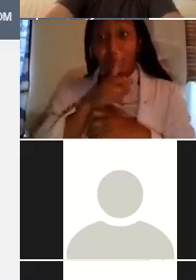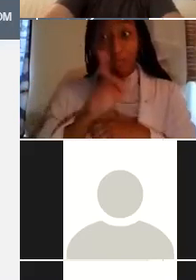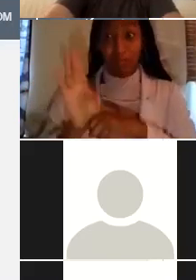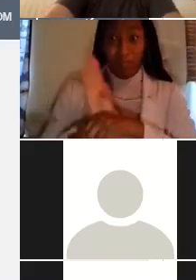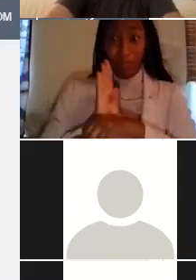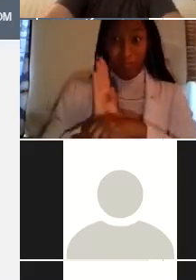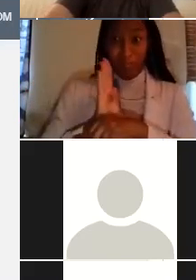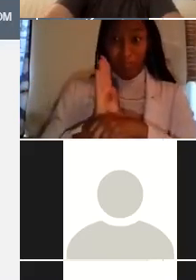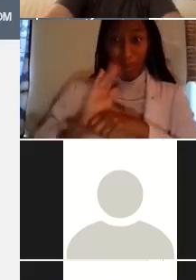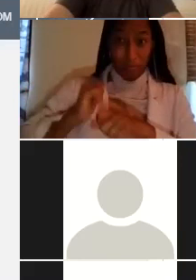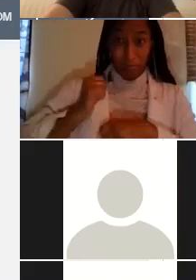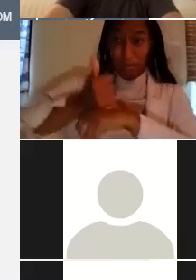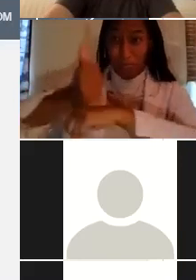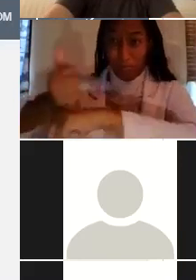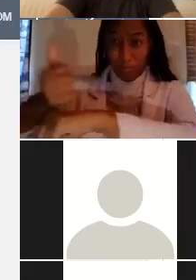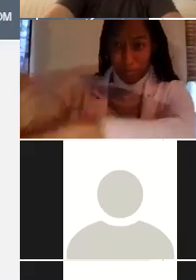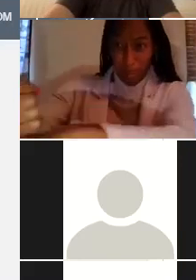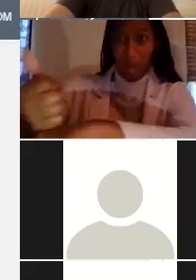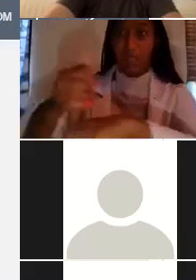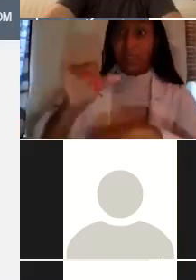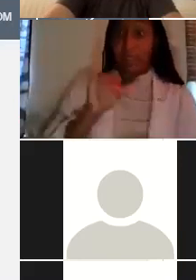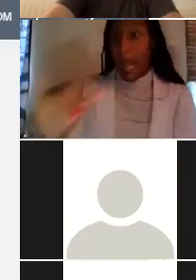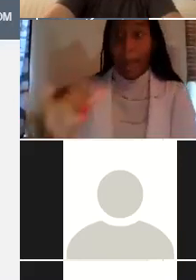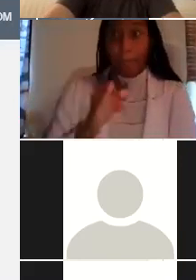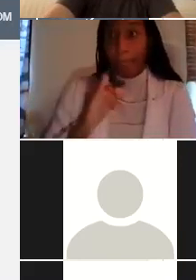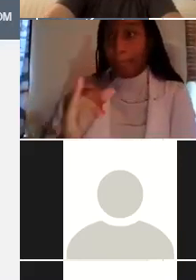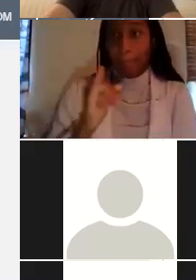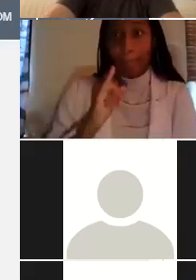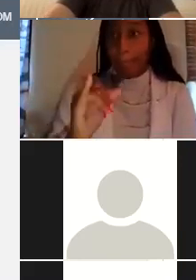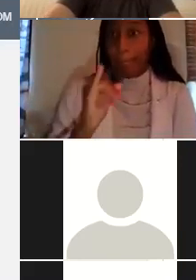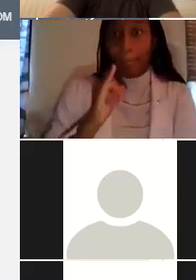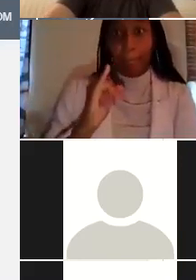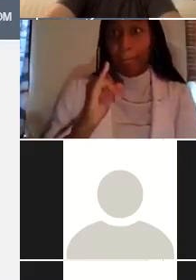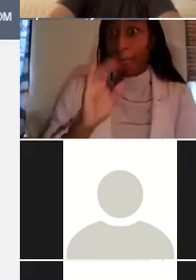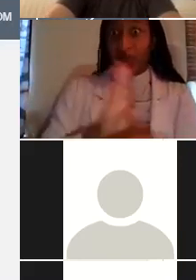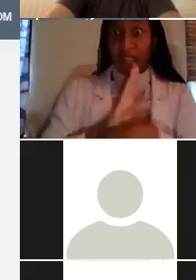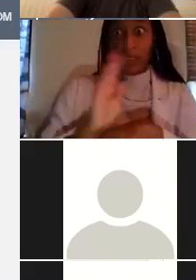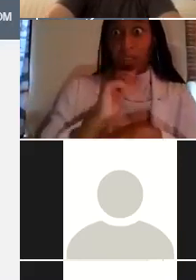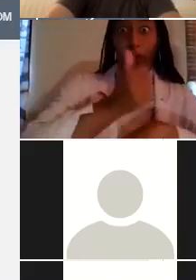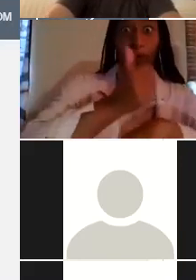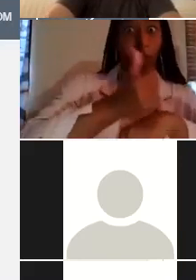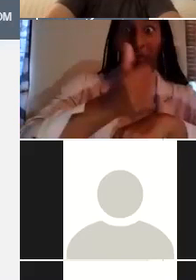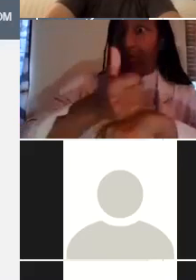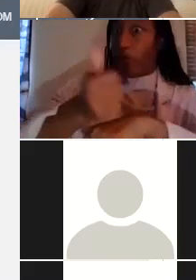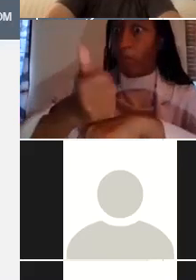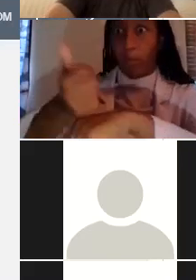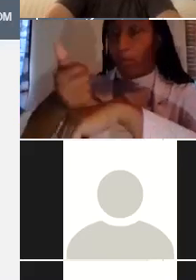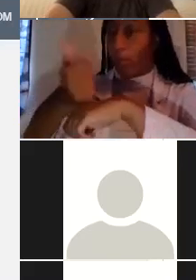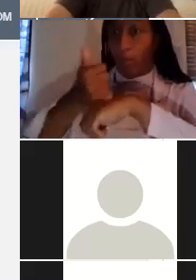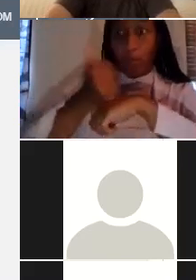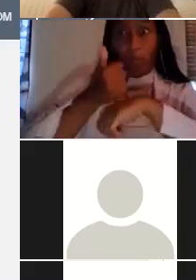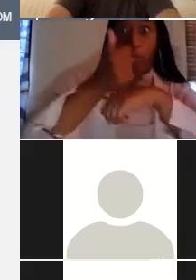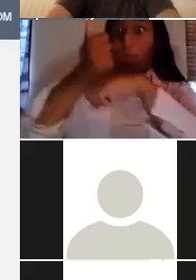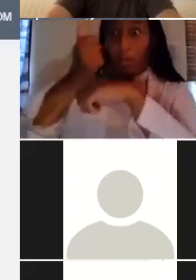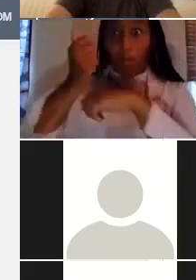right? Just like we are, right? You look at some of the, you know, the one that I was, you know,